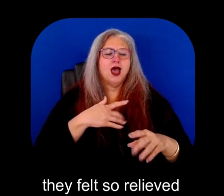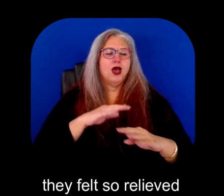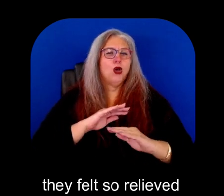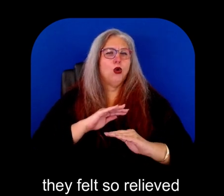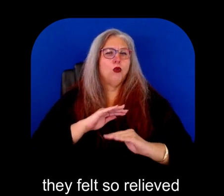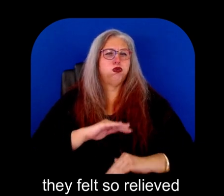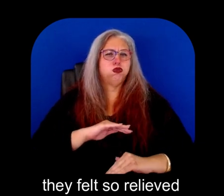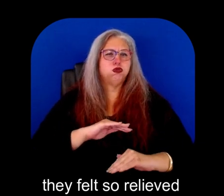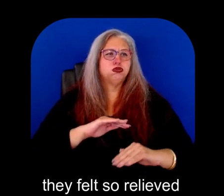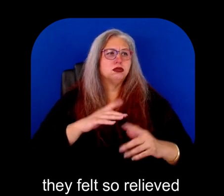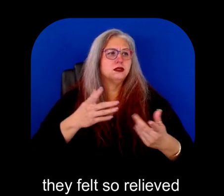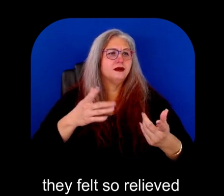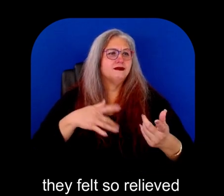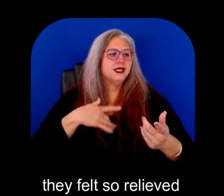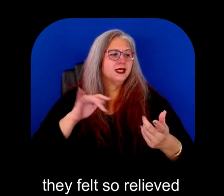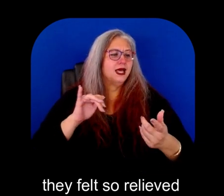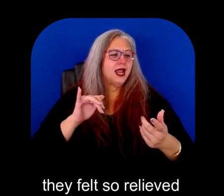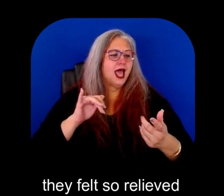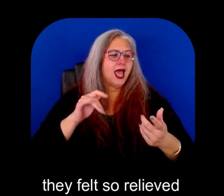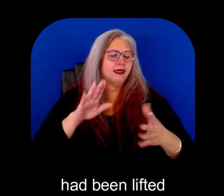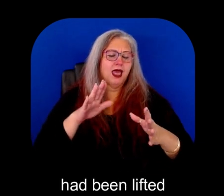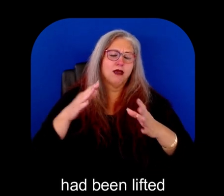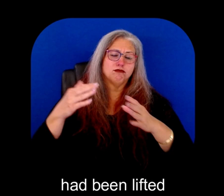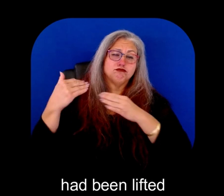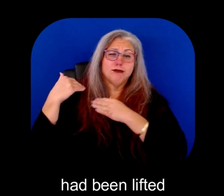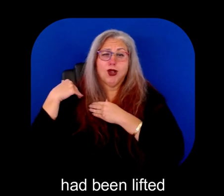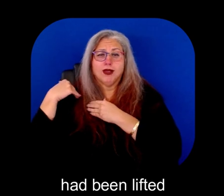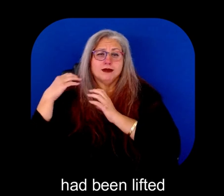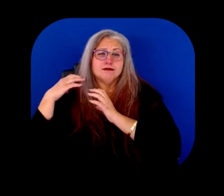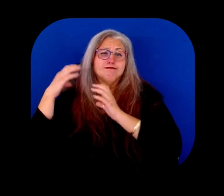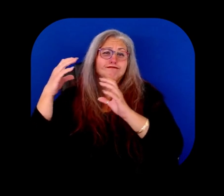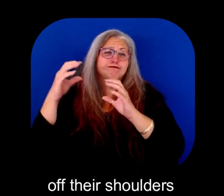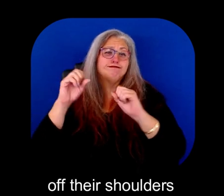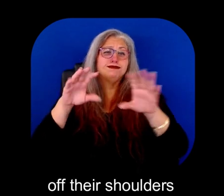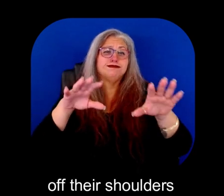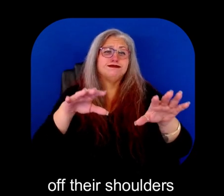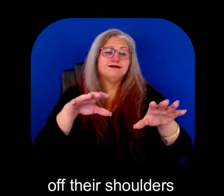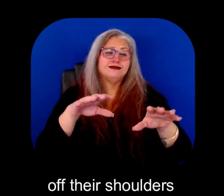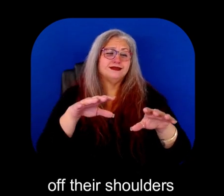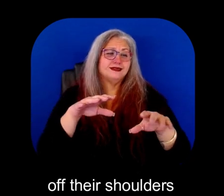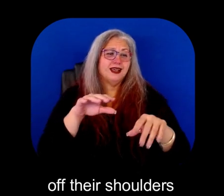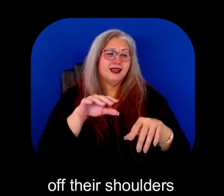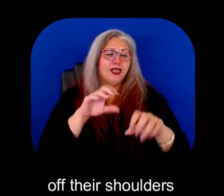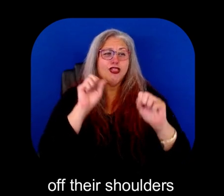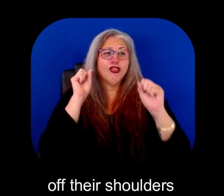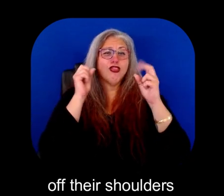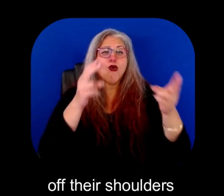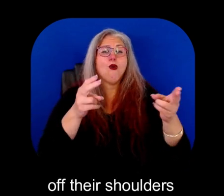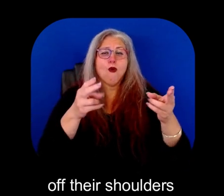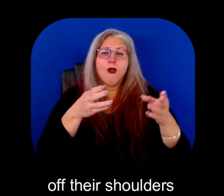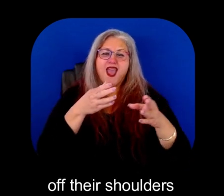relieved, like huge burdens had been lifted off their shoulders after